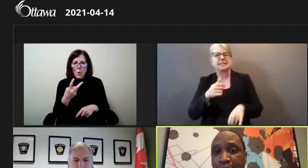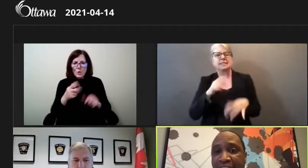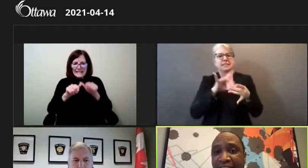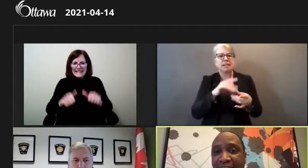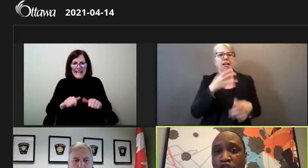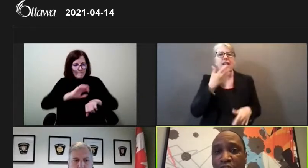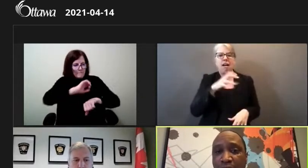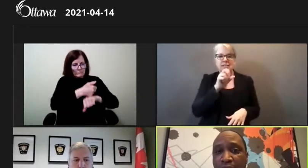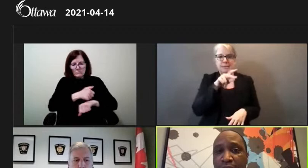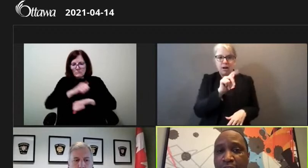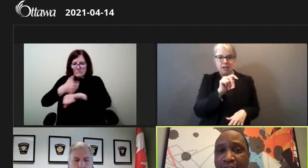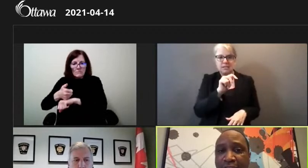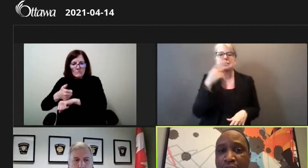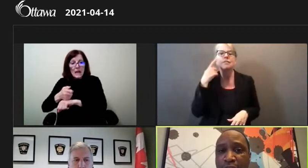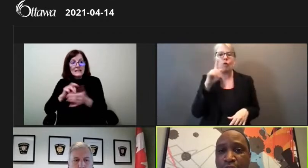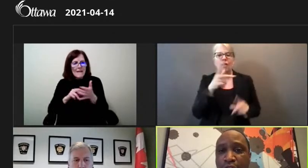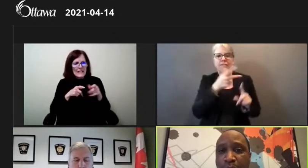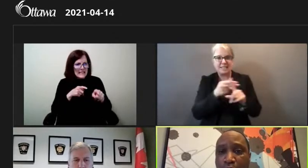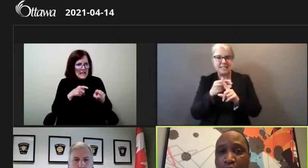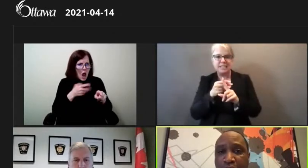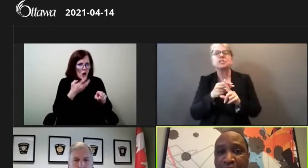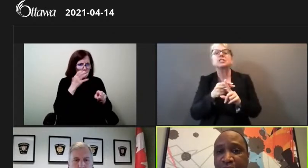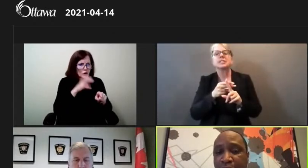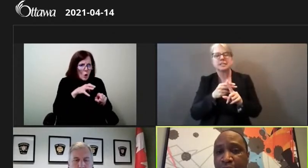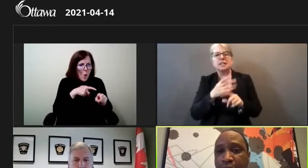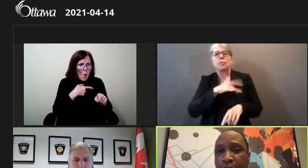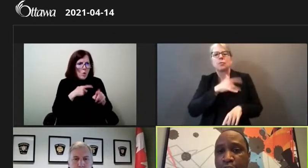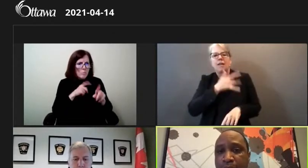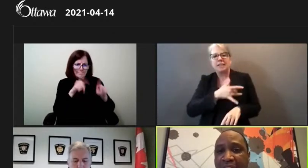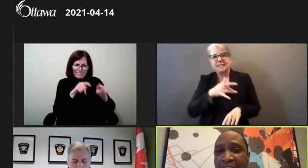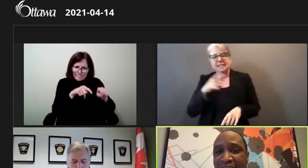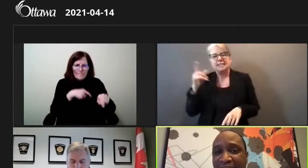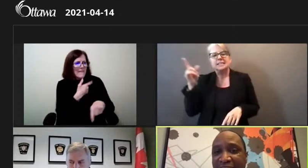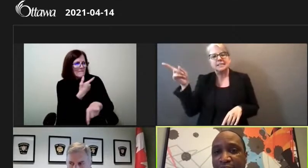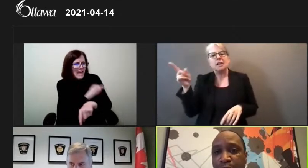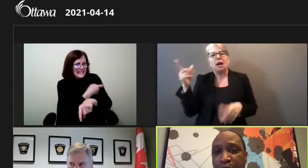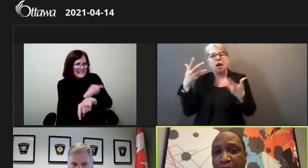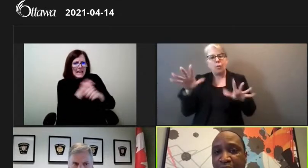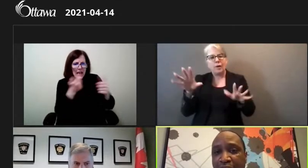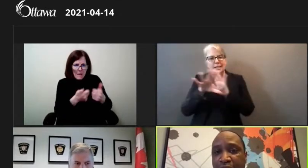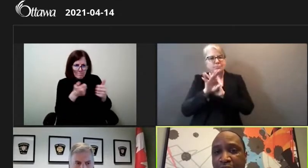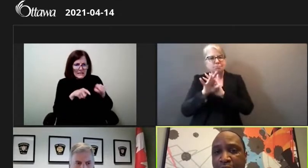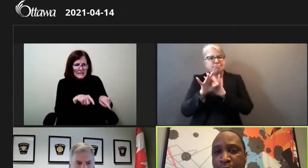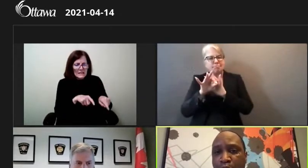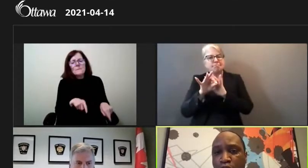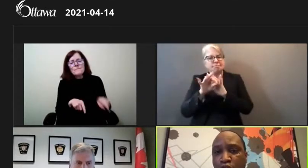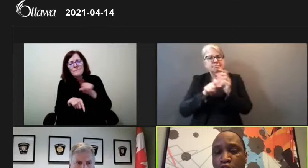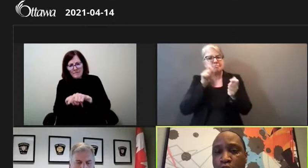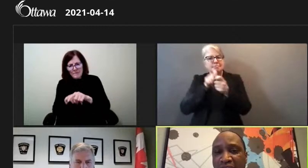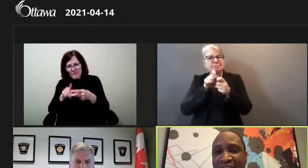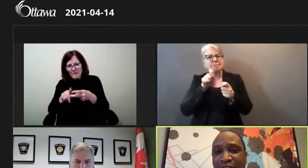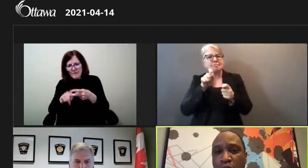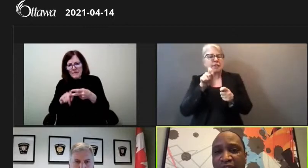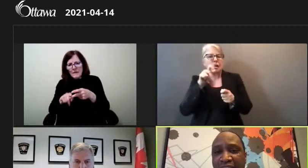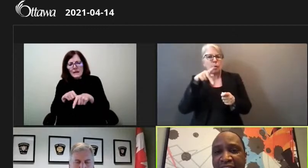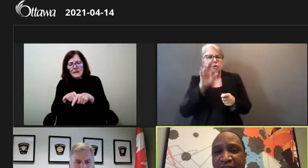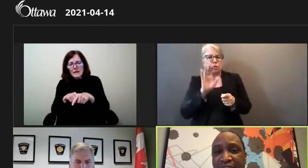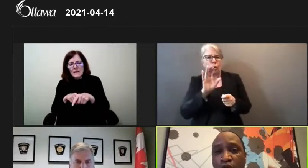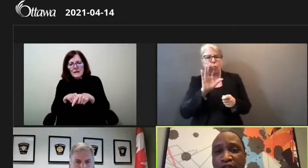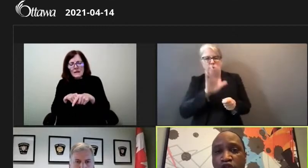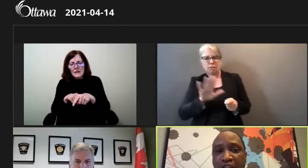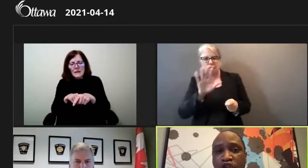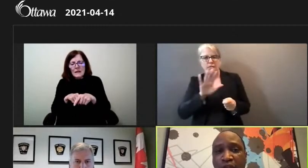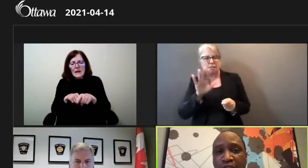for vaccination. The province having selected specific postal codes, that's within